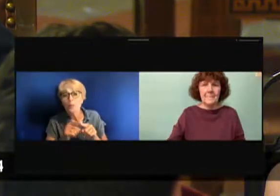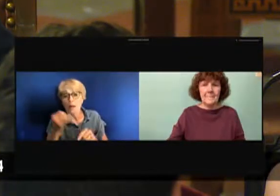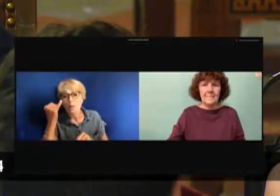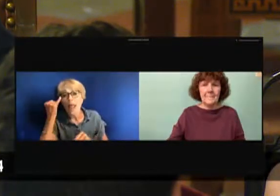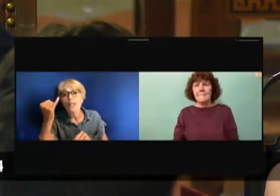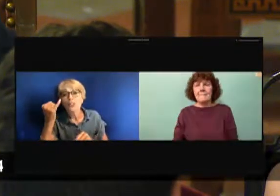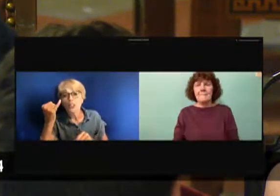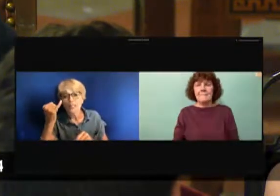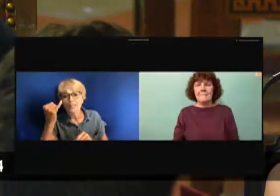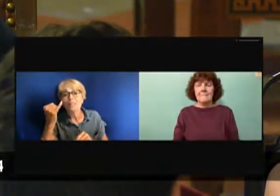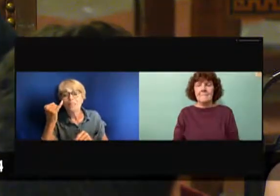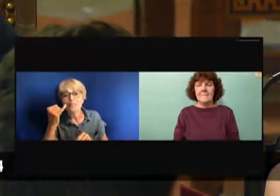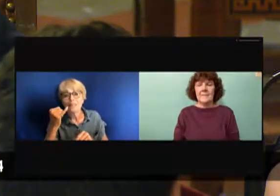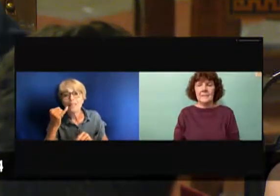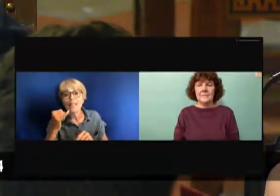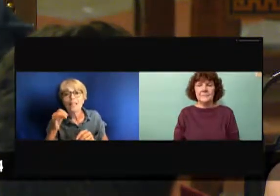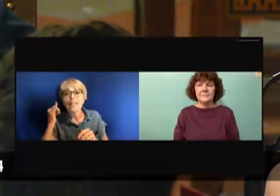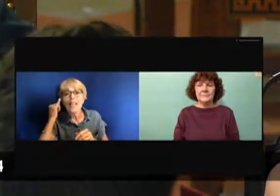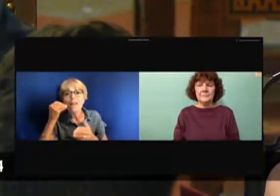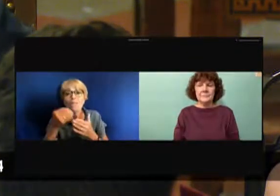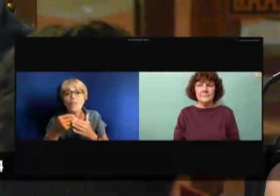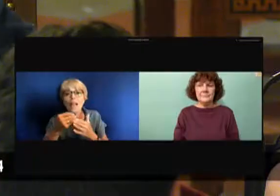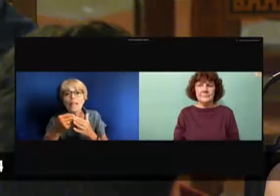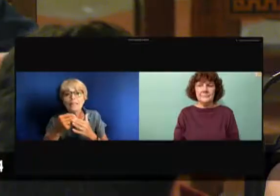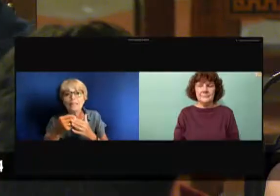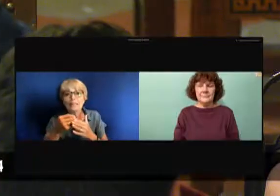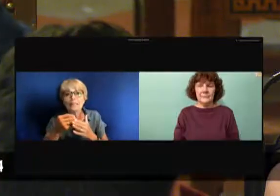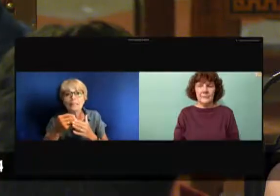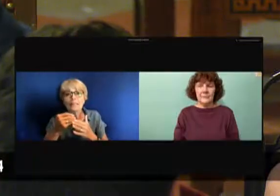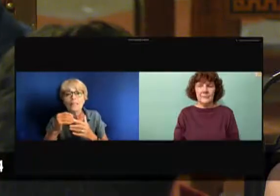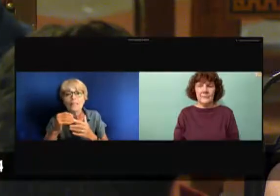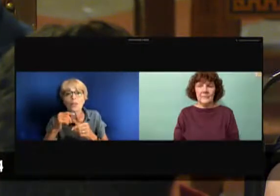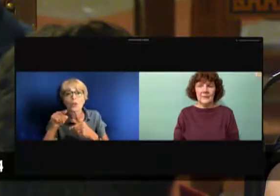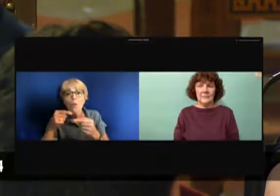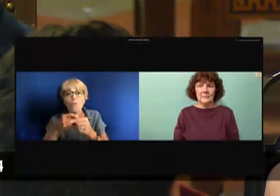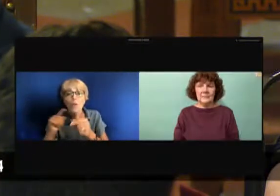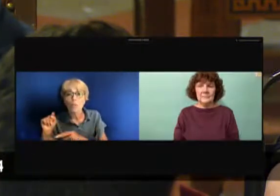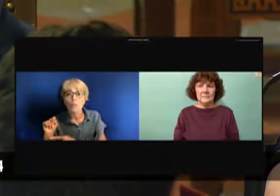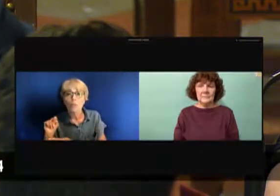where if the funds moved directly from the ARPA trust fund to